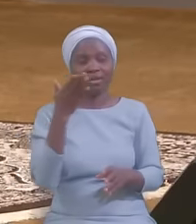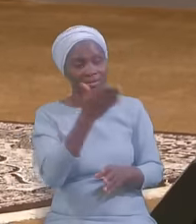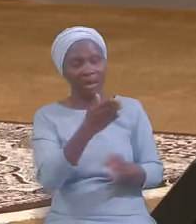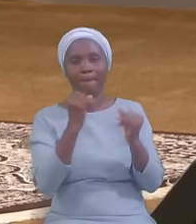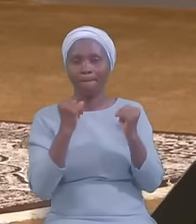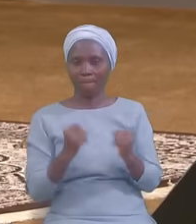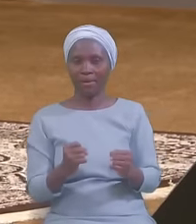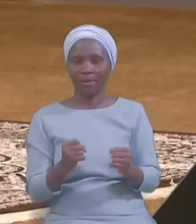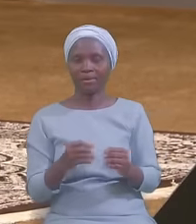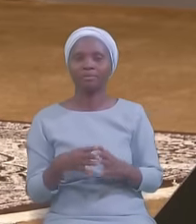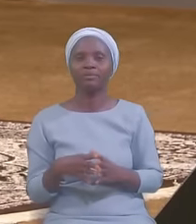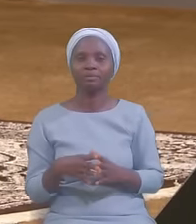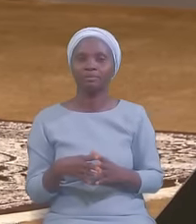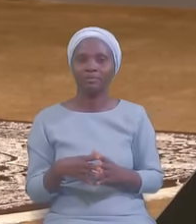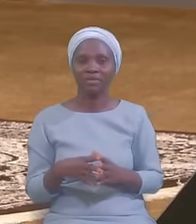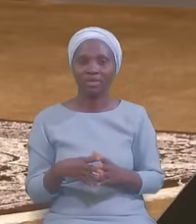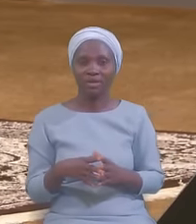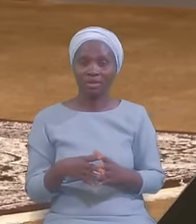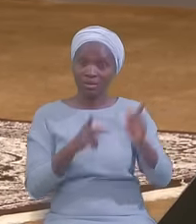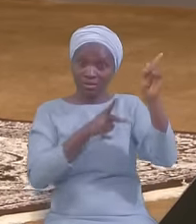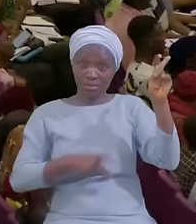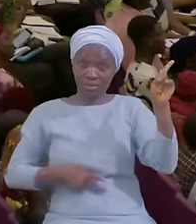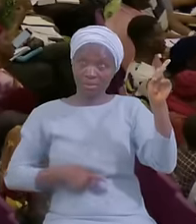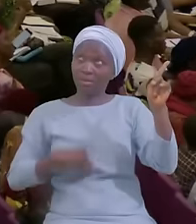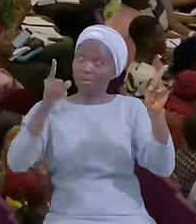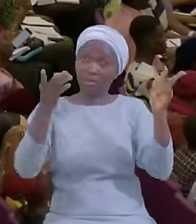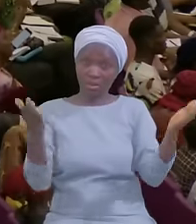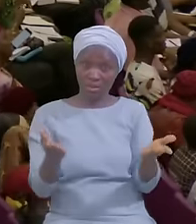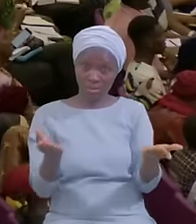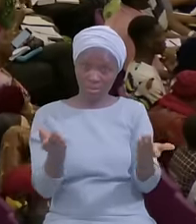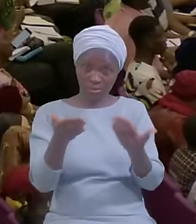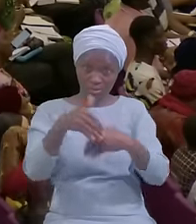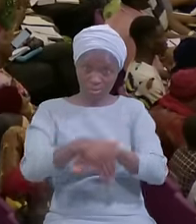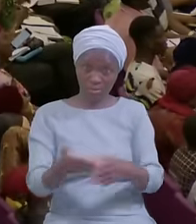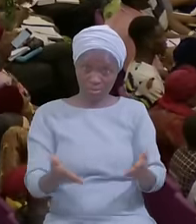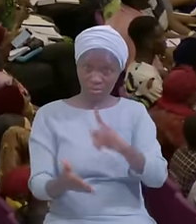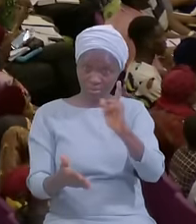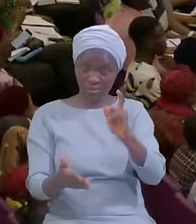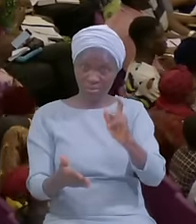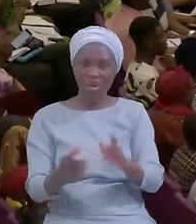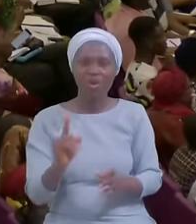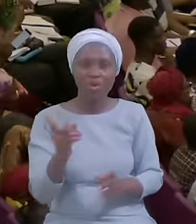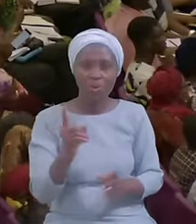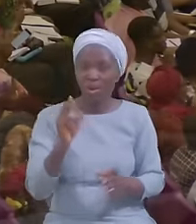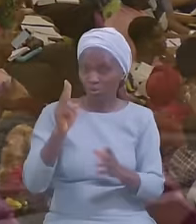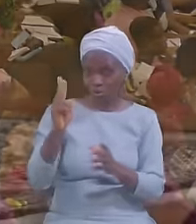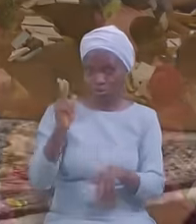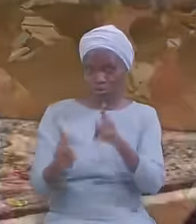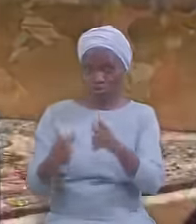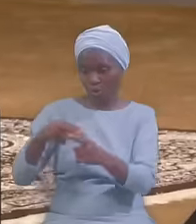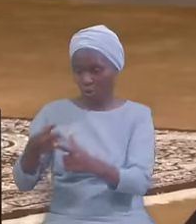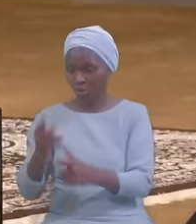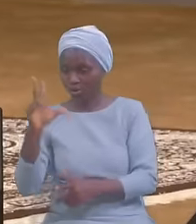power. You see here tonight, where two or three are gathered in